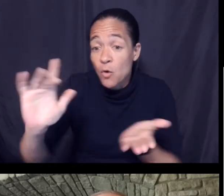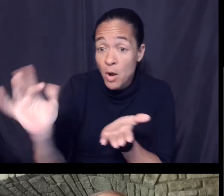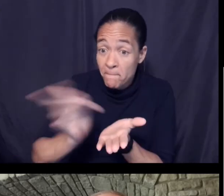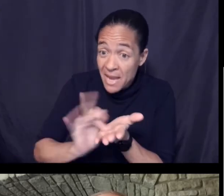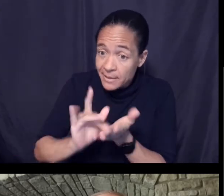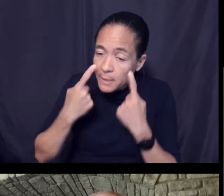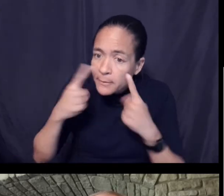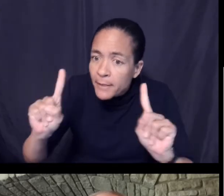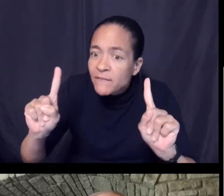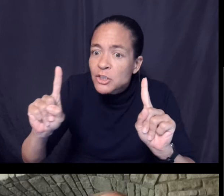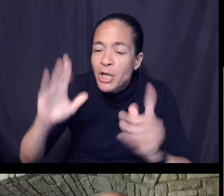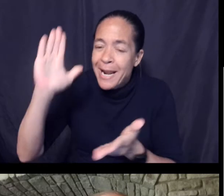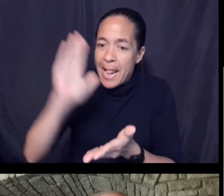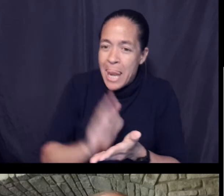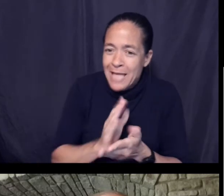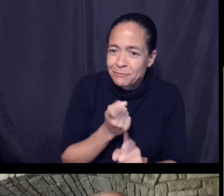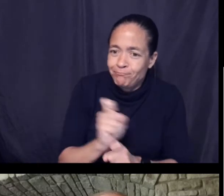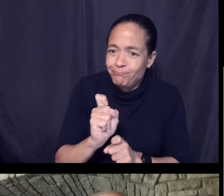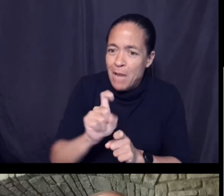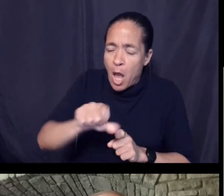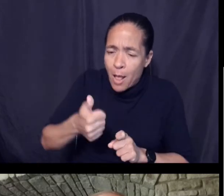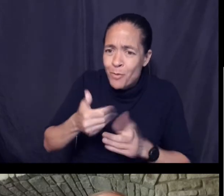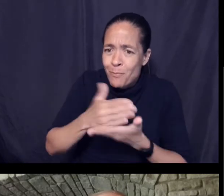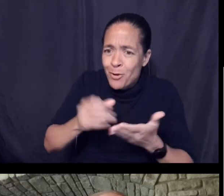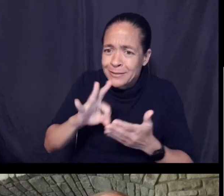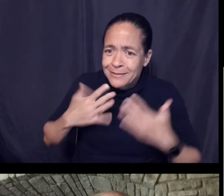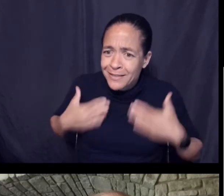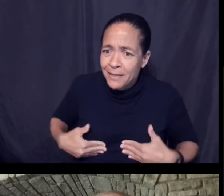more efficient and have less toxicities? And then